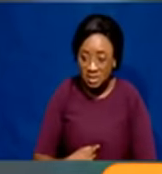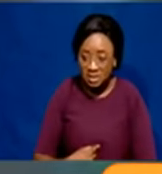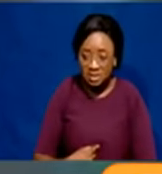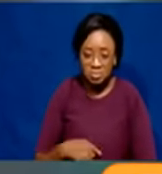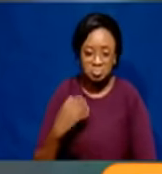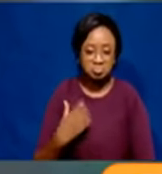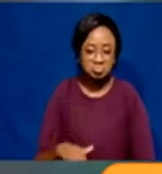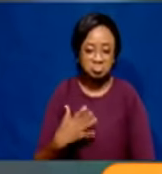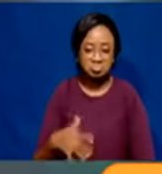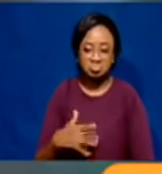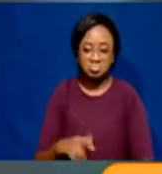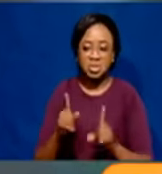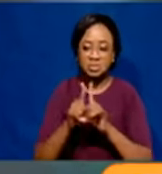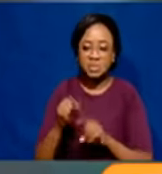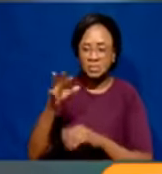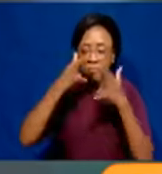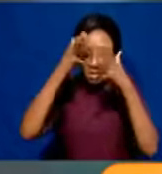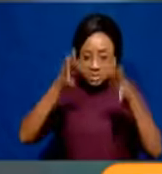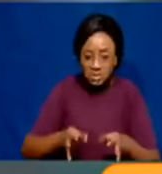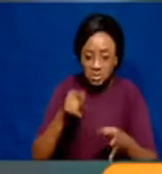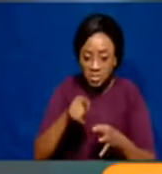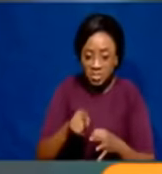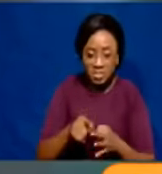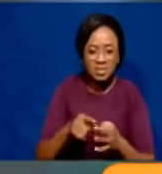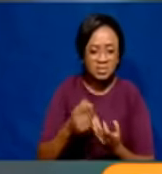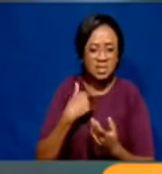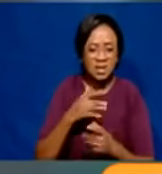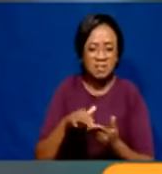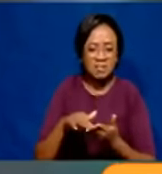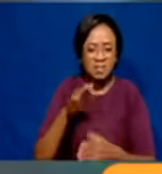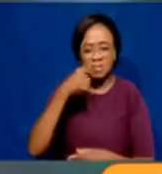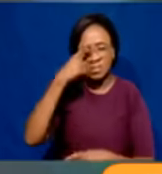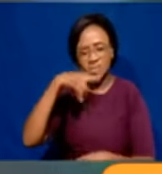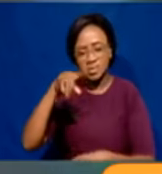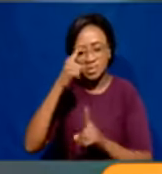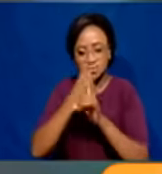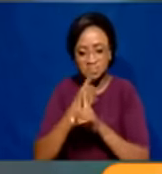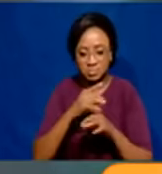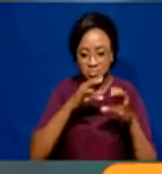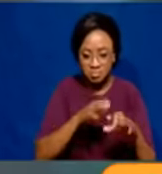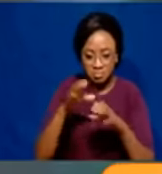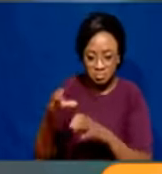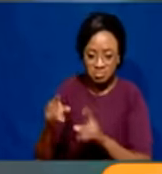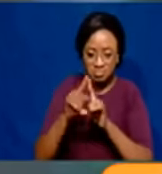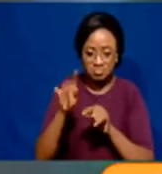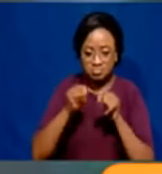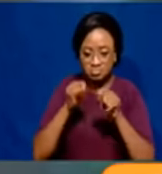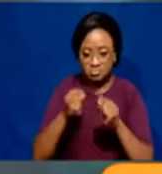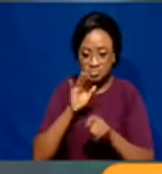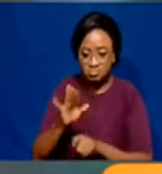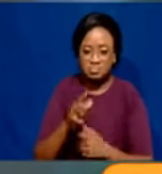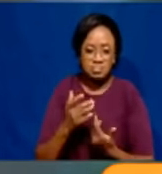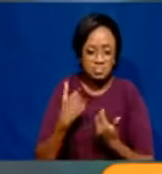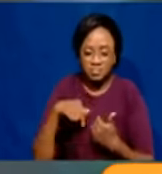to explain that the decision raised doubts about a much-touted policy of the party and the administration on